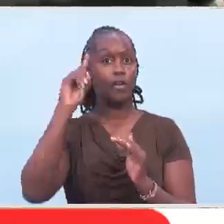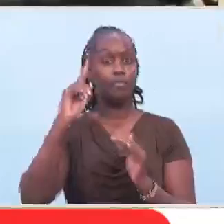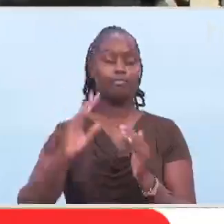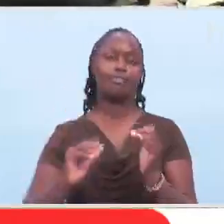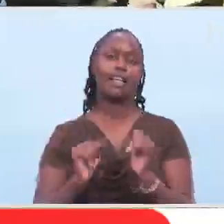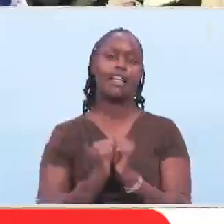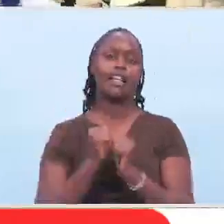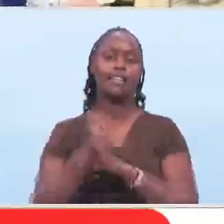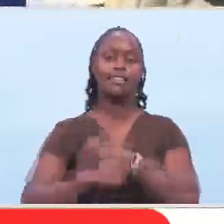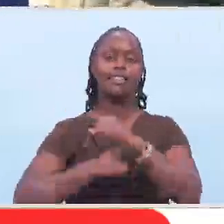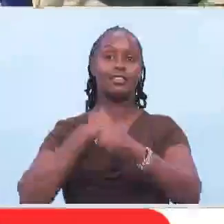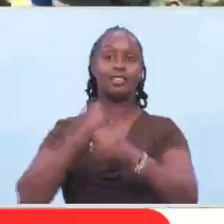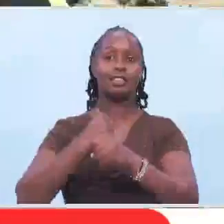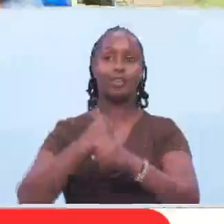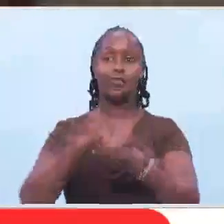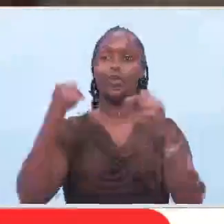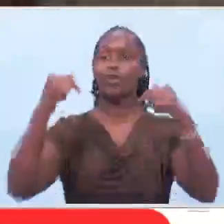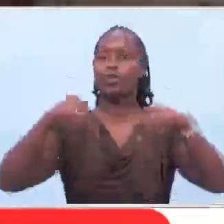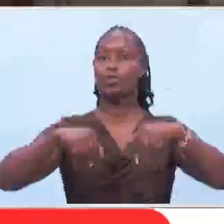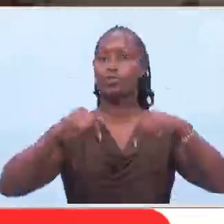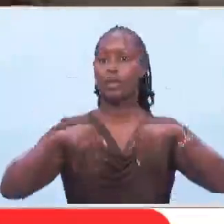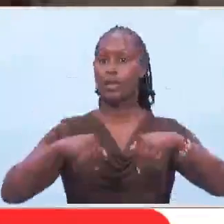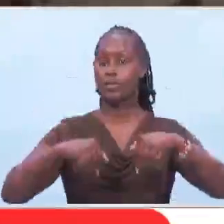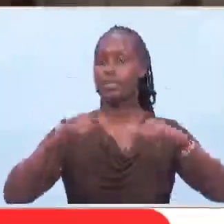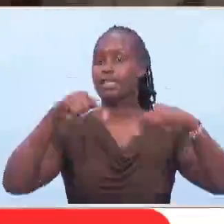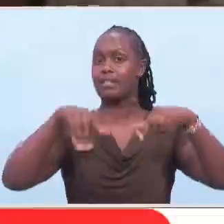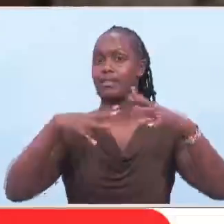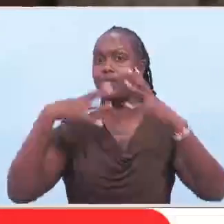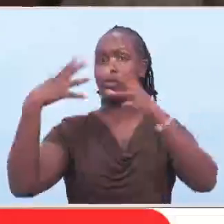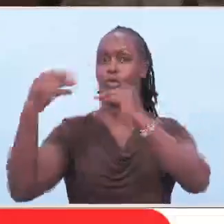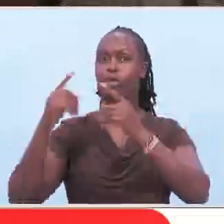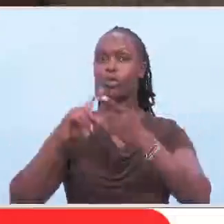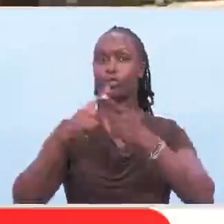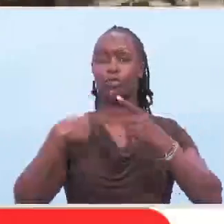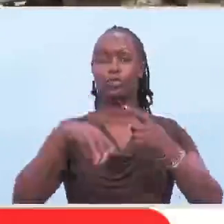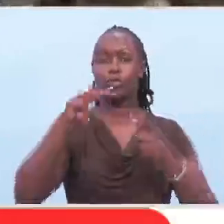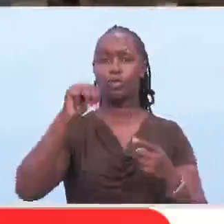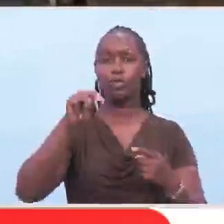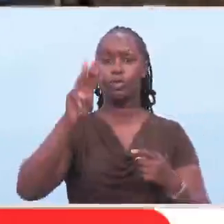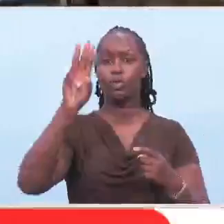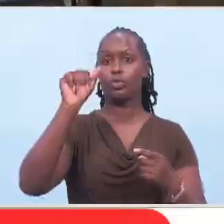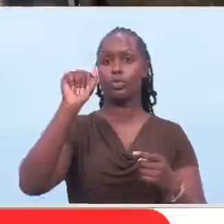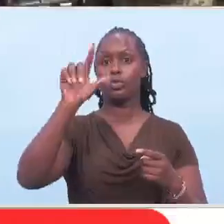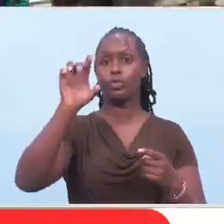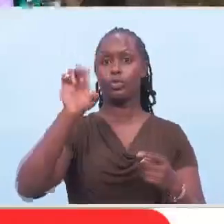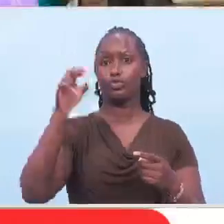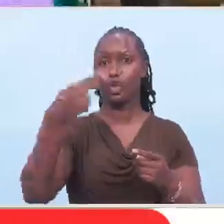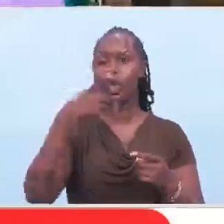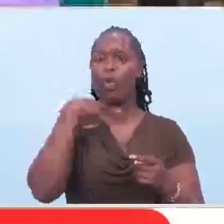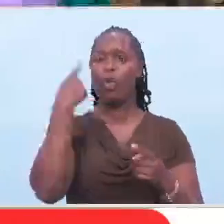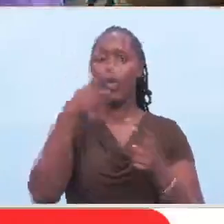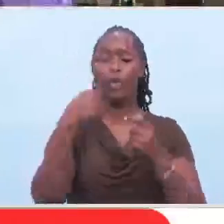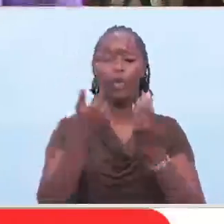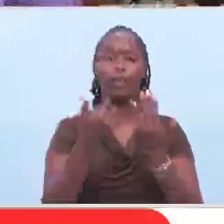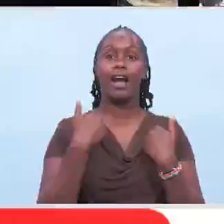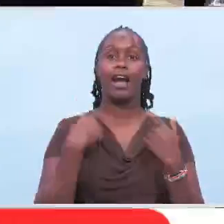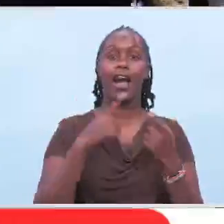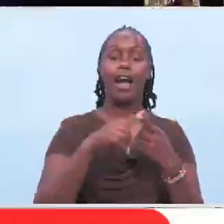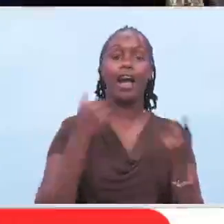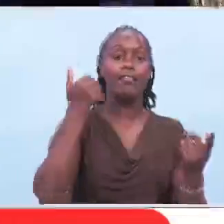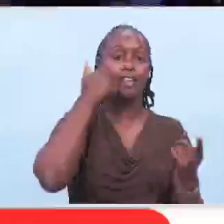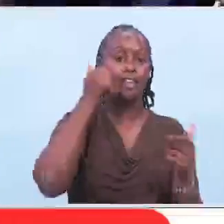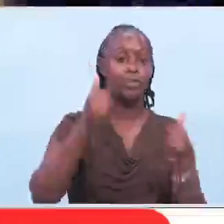And today, Beatrice is attending to Mwajuma Swale, who suffered a stroke due to complications caused by